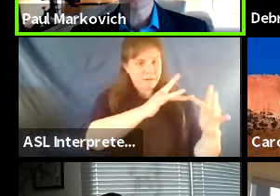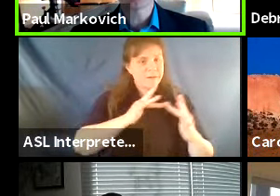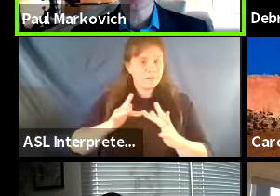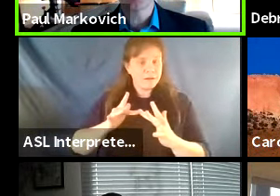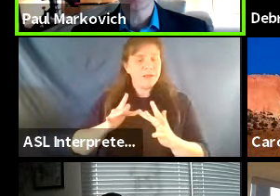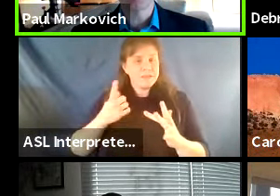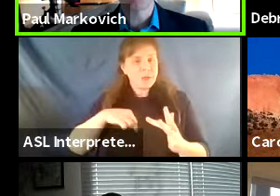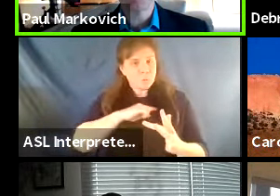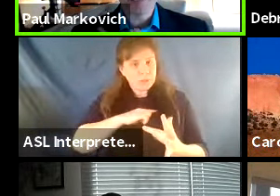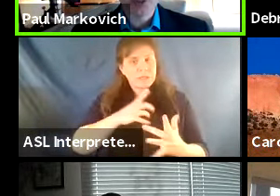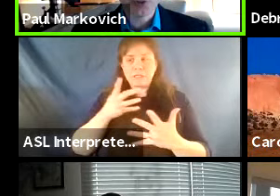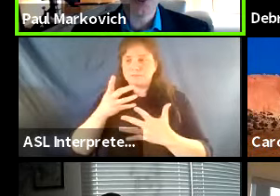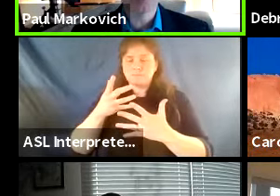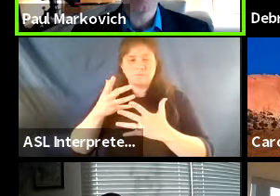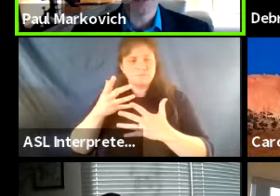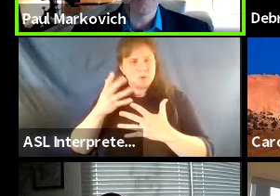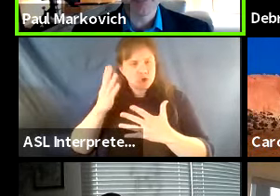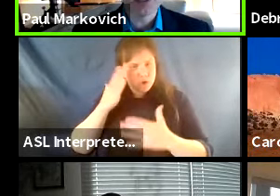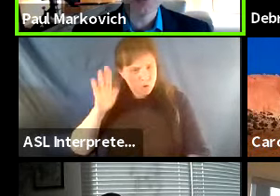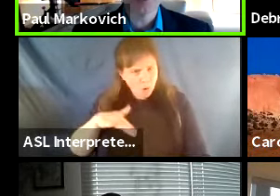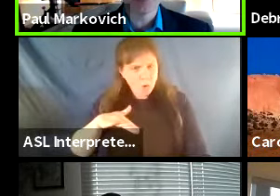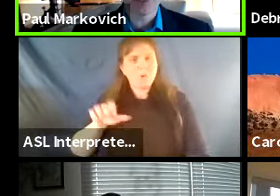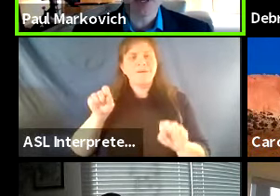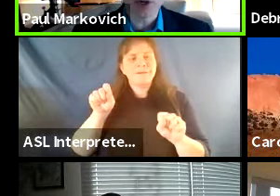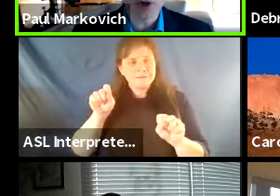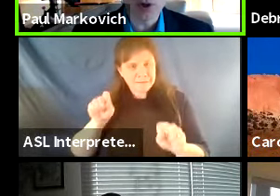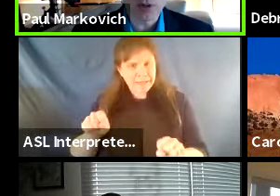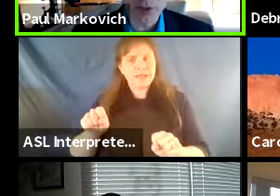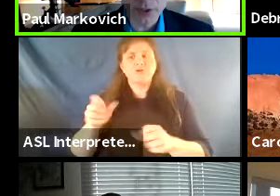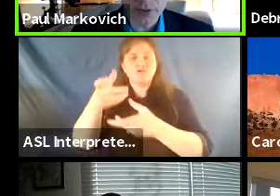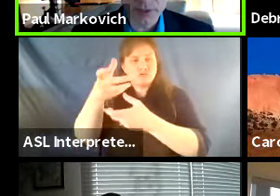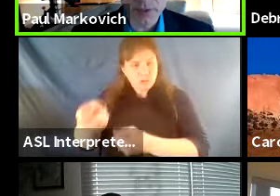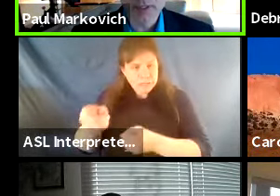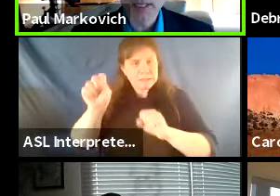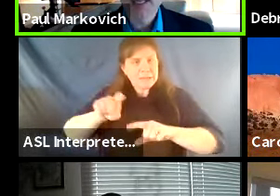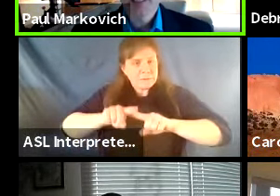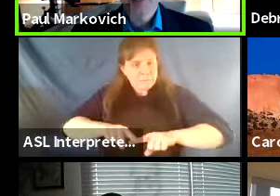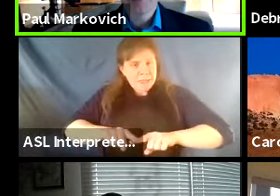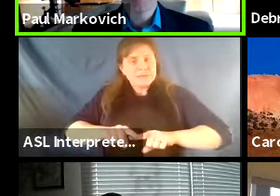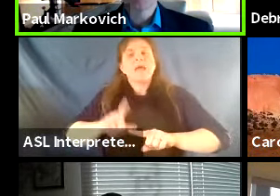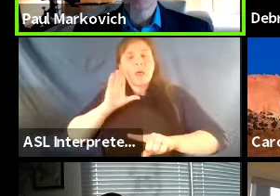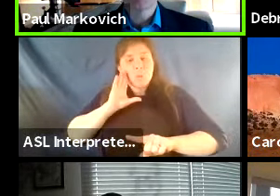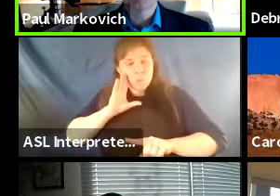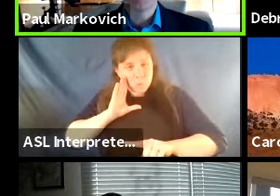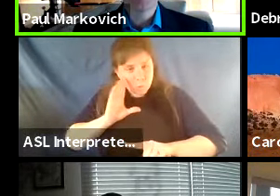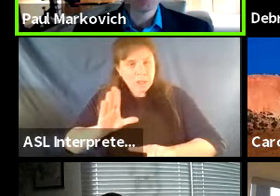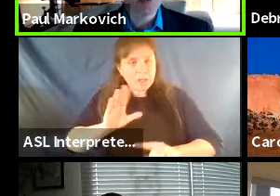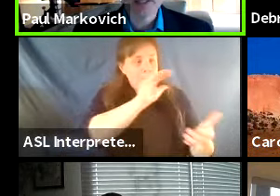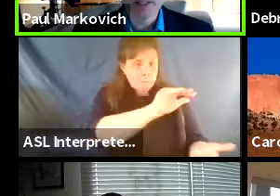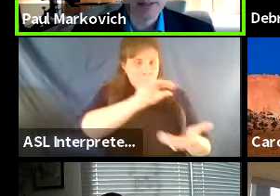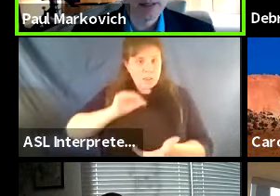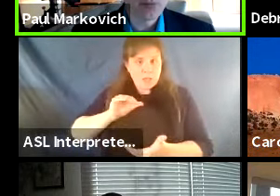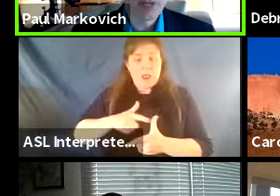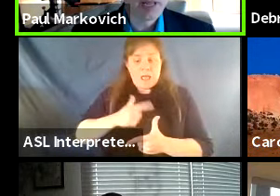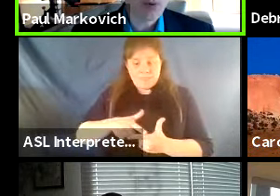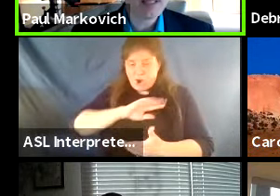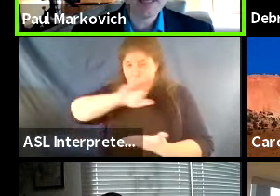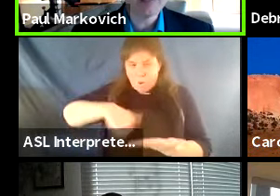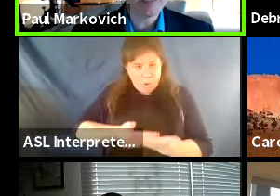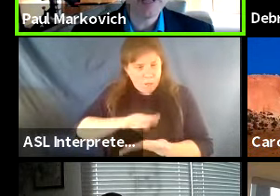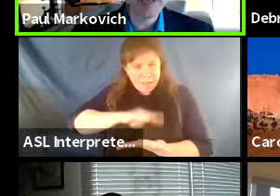can also make sure that they're administering pretty much all the doses, and that